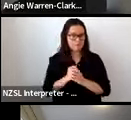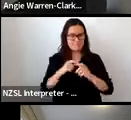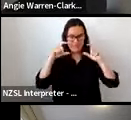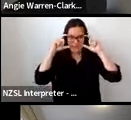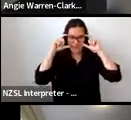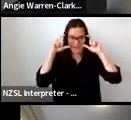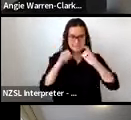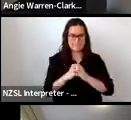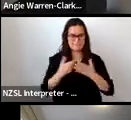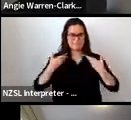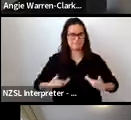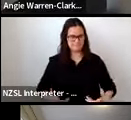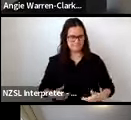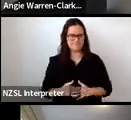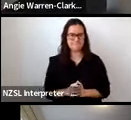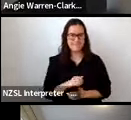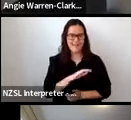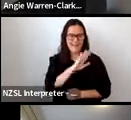me. Hello.